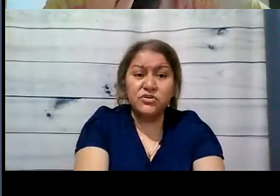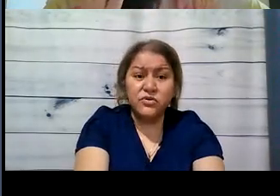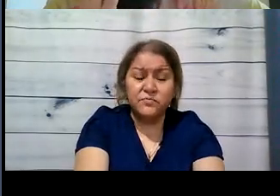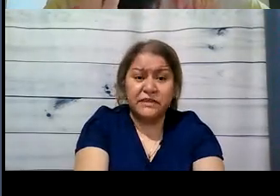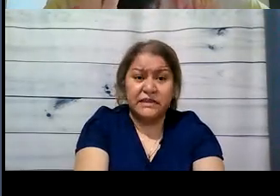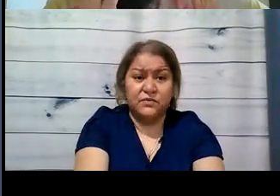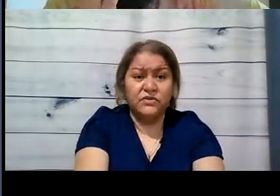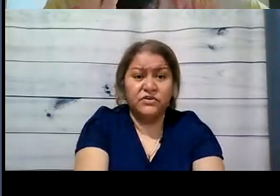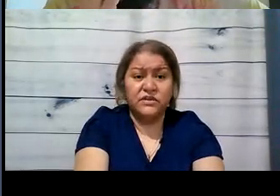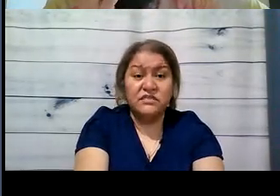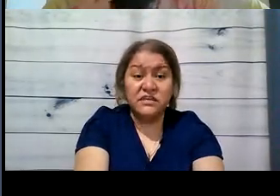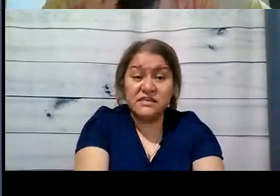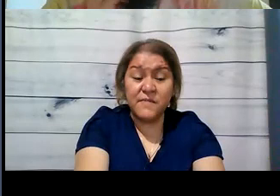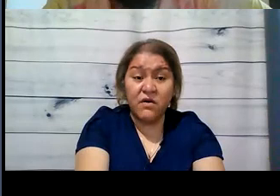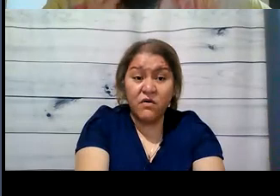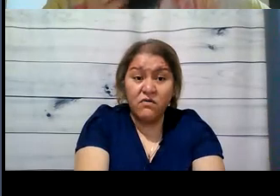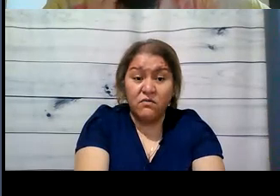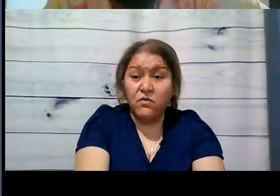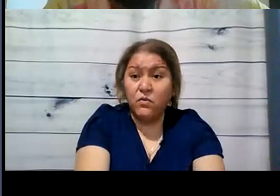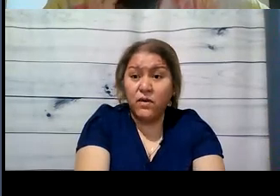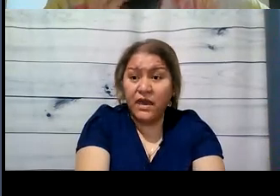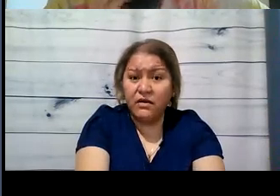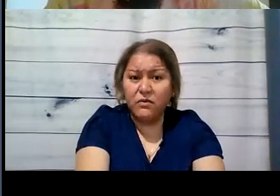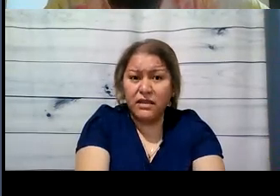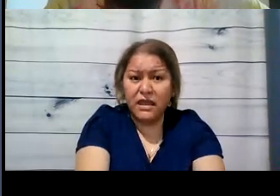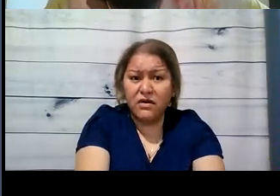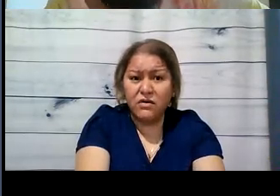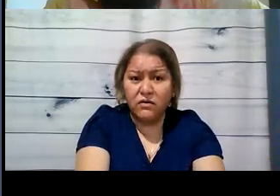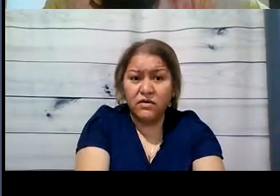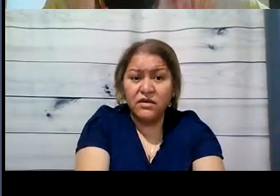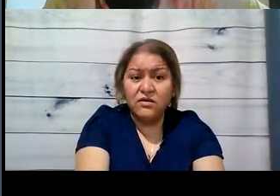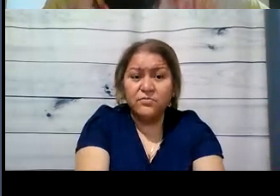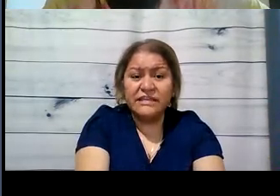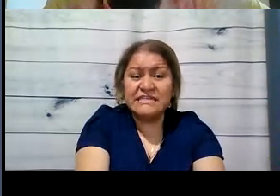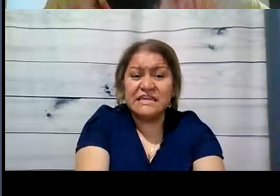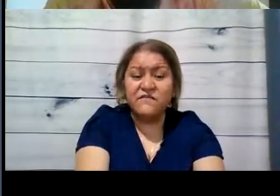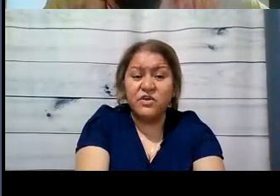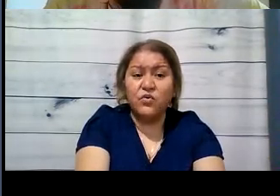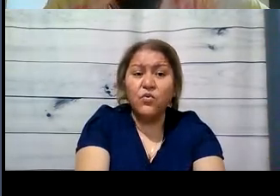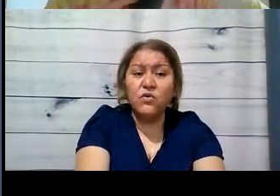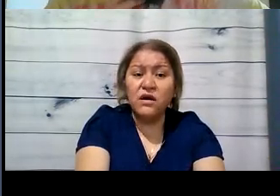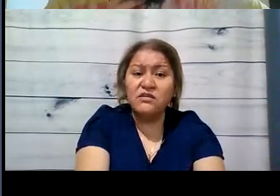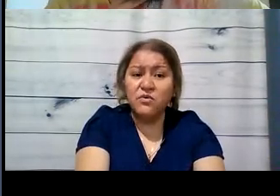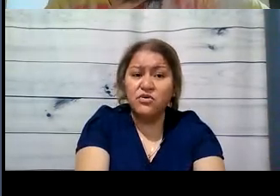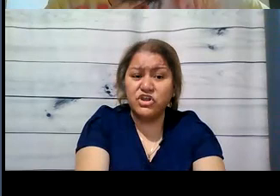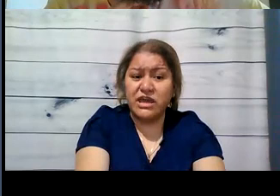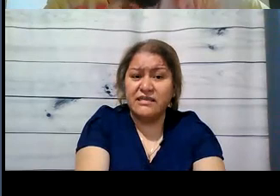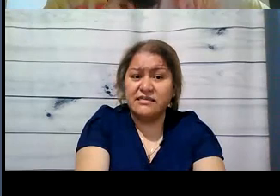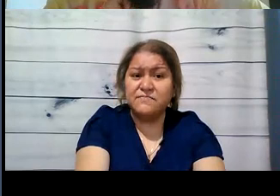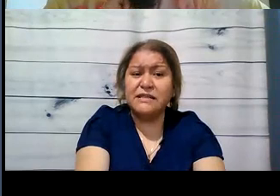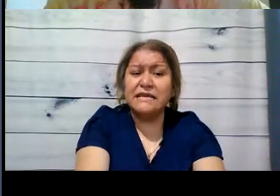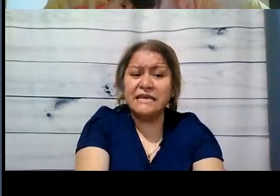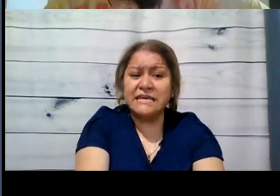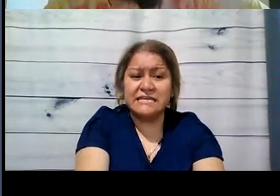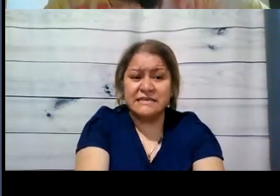My Duke, pleaded Walter, this is my home. Where will I go? Please give me one more